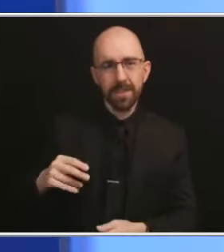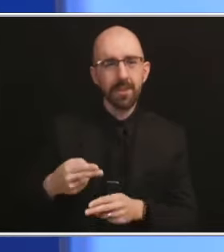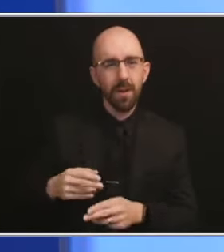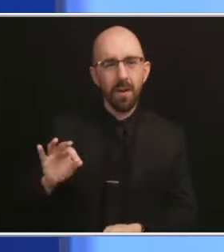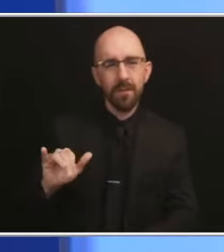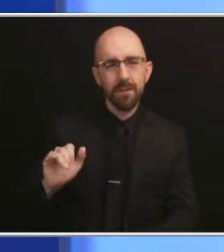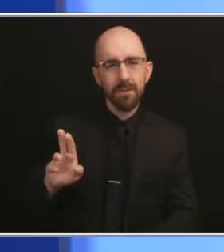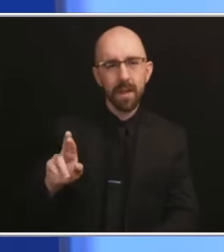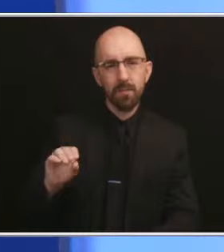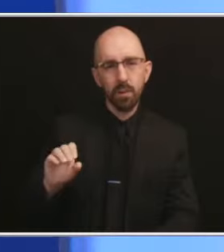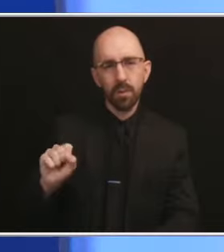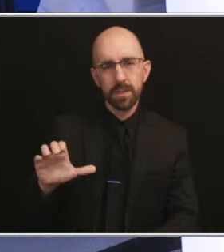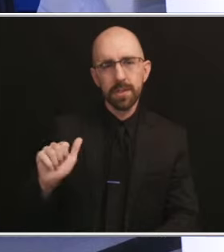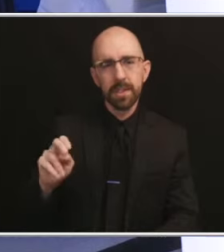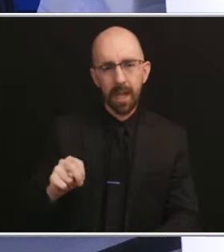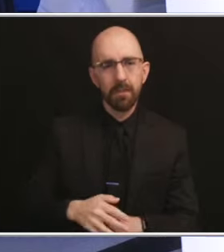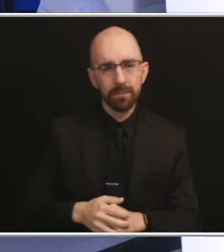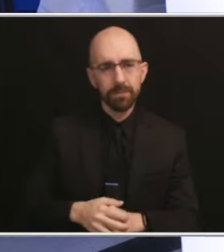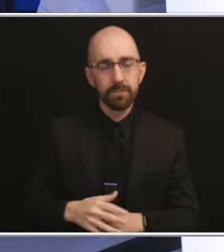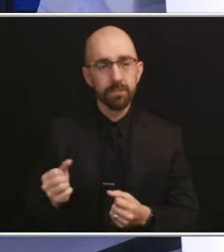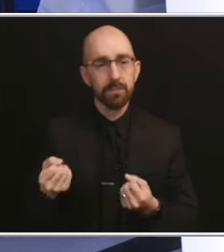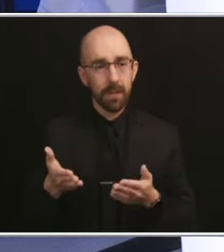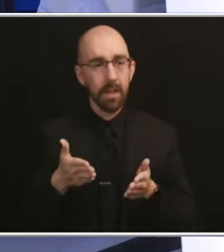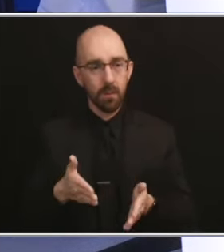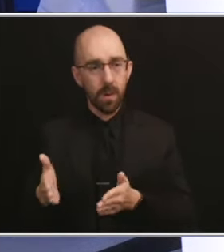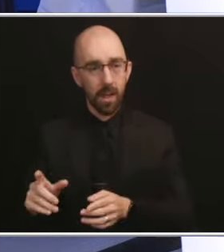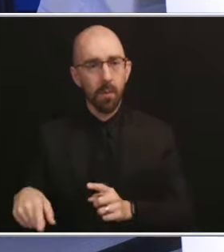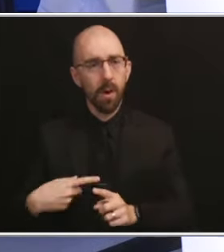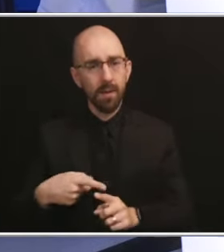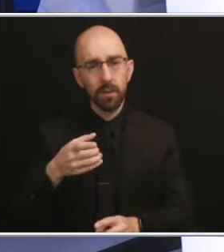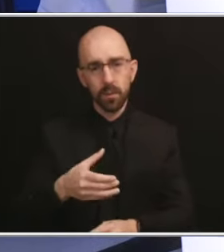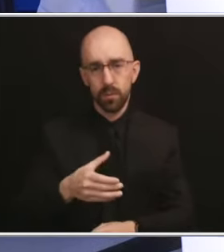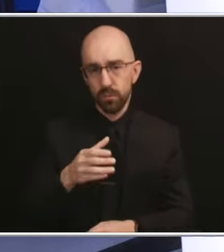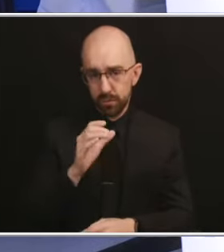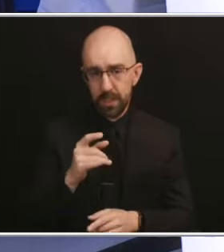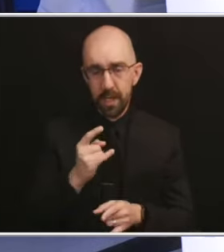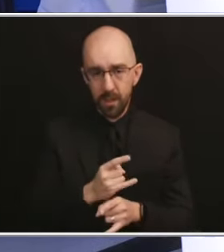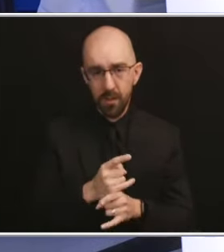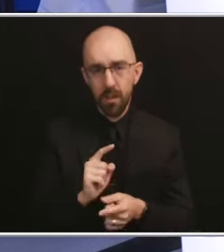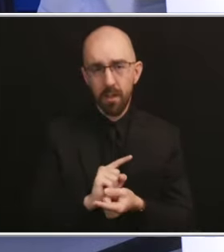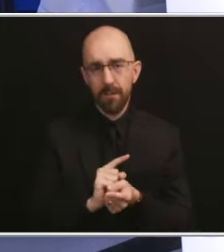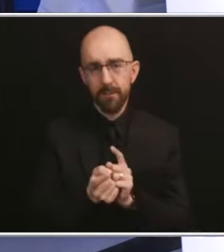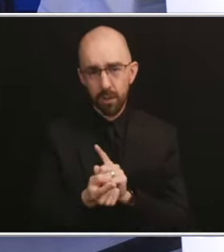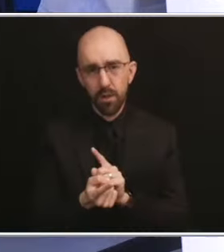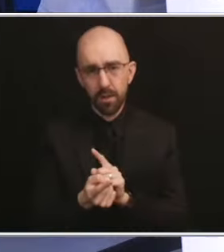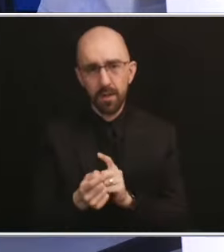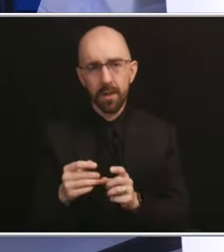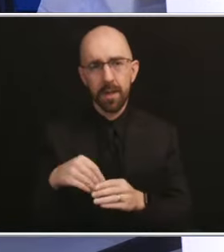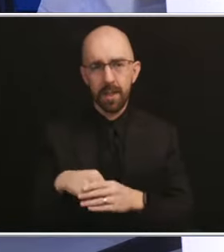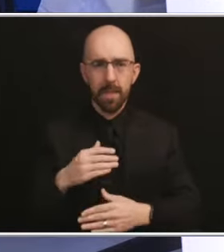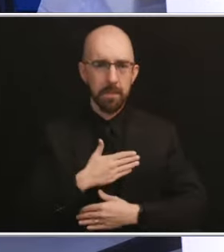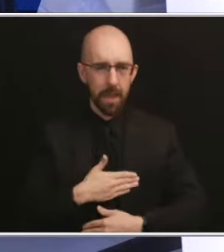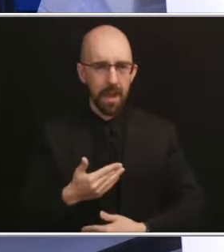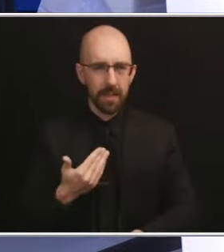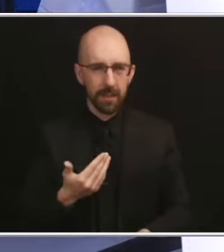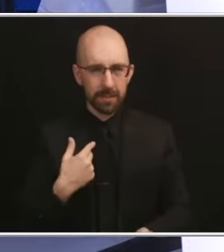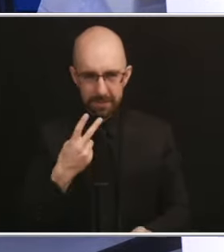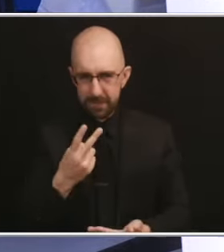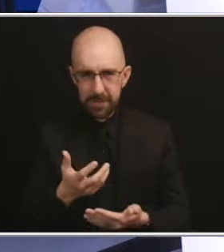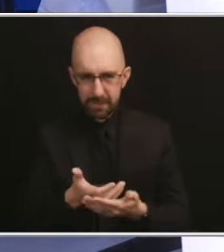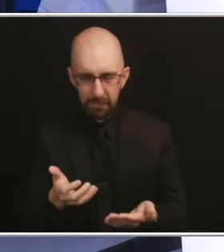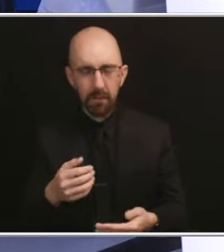people. So lots of ways. Now, once you drink alcohol, it is converted in the body to acetaldehyde, which we